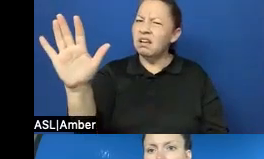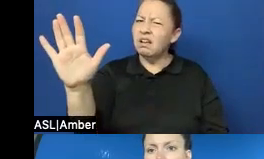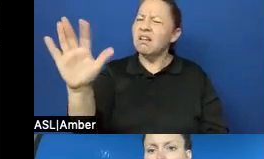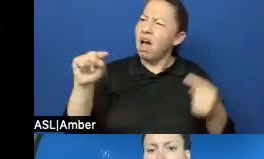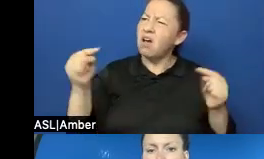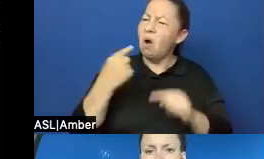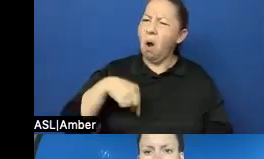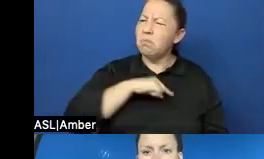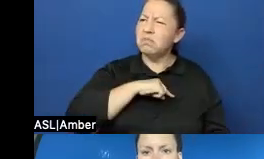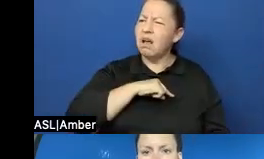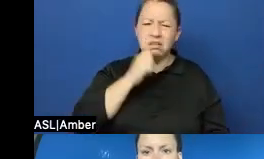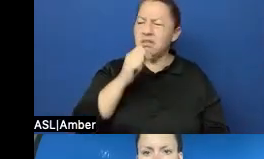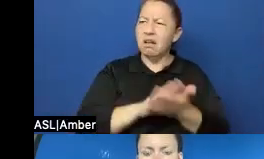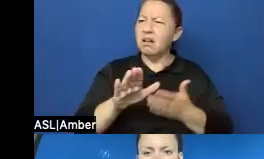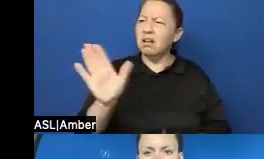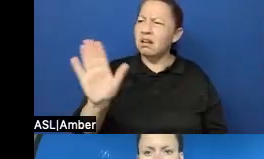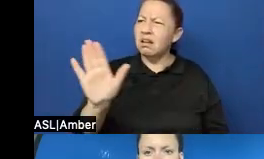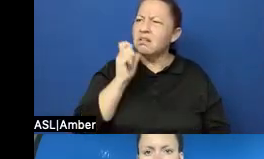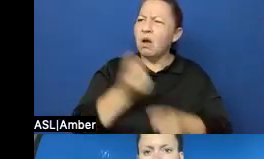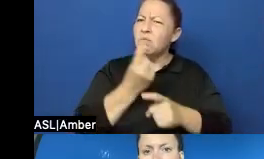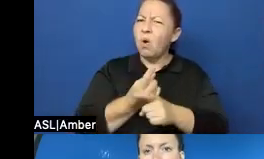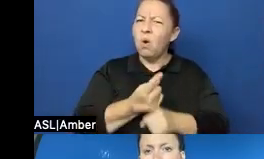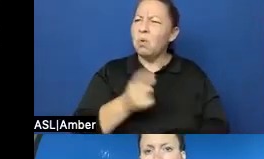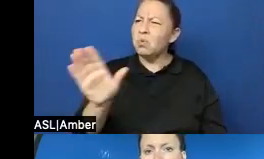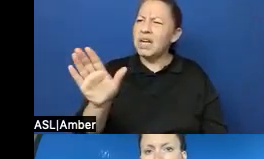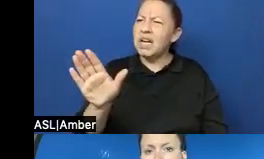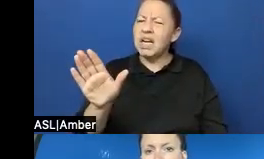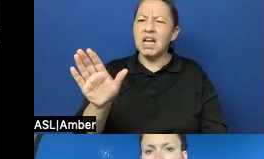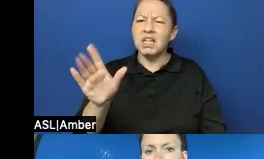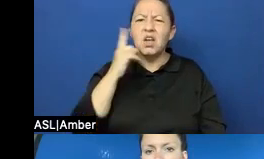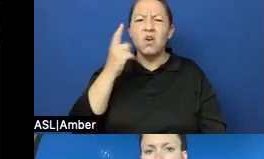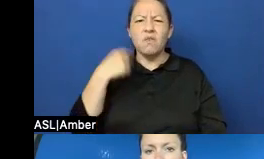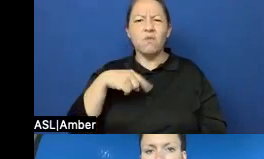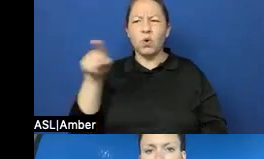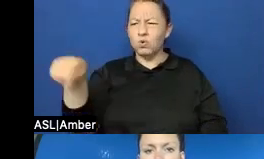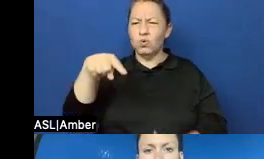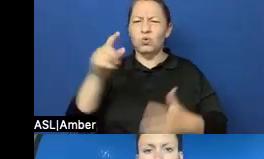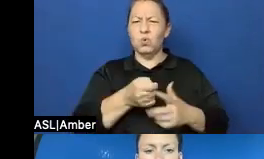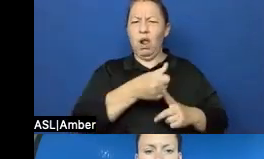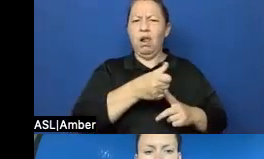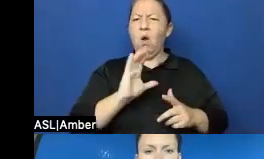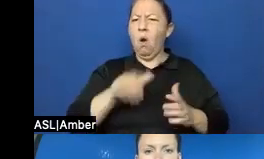and unkind and inappropriate to exclude all of our people.